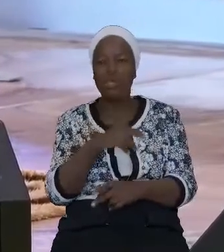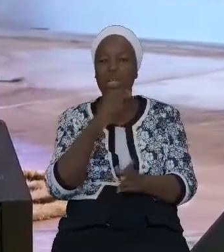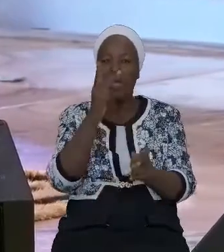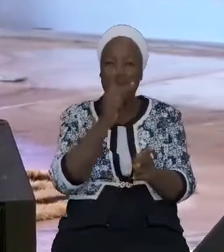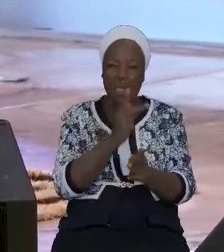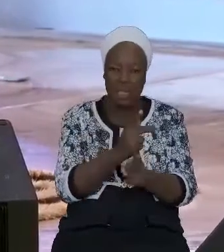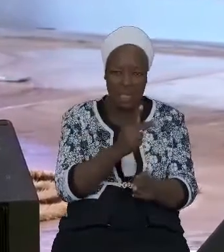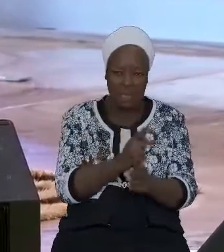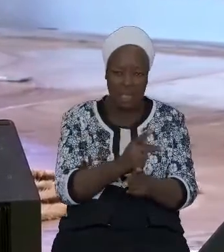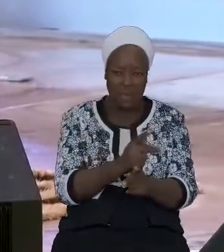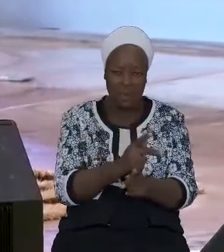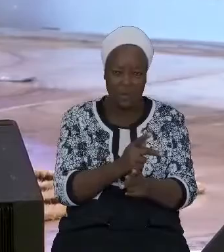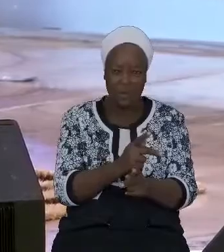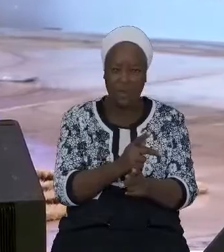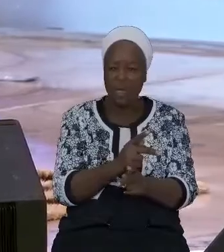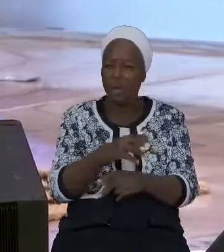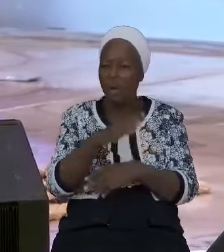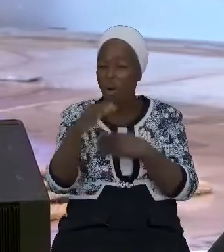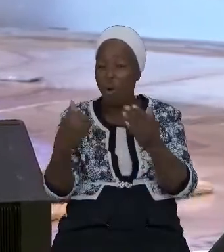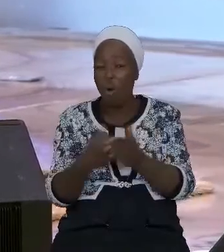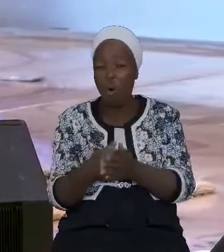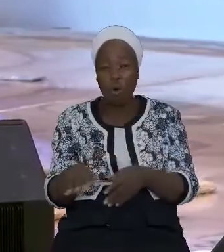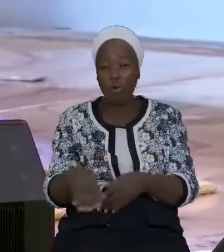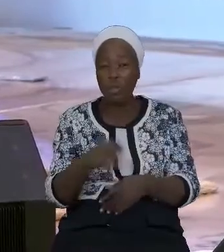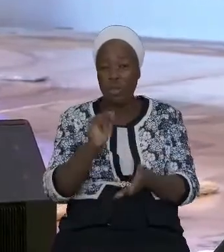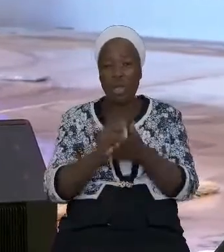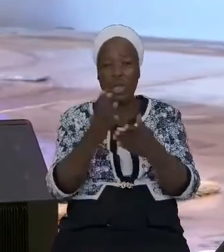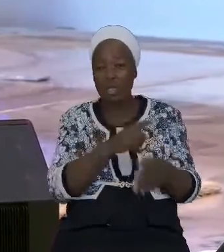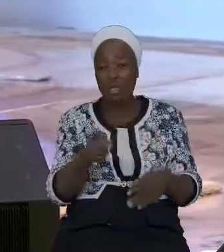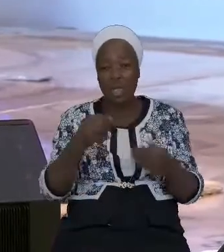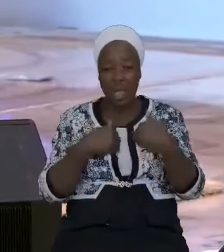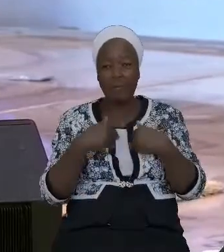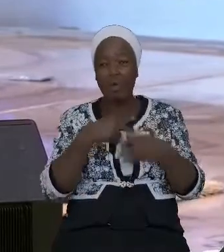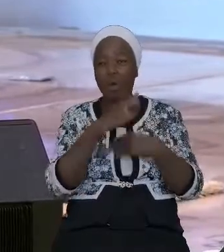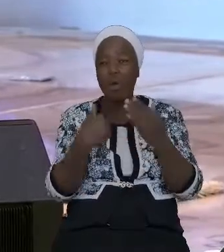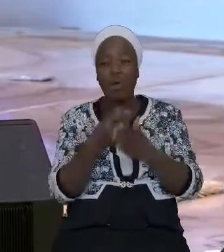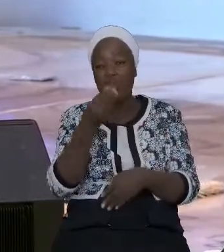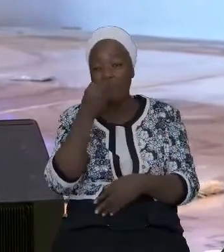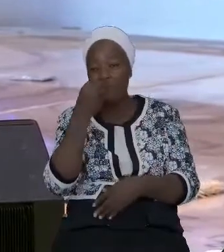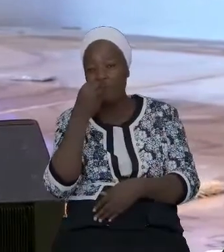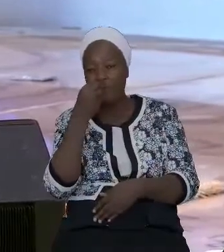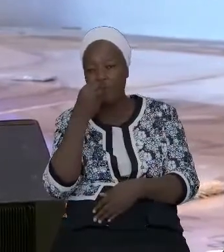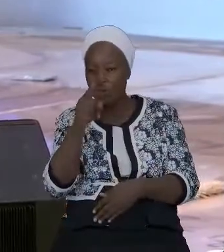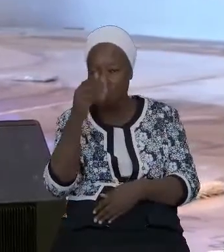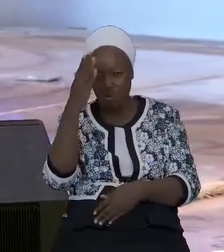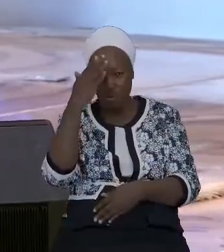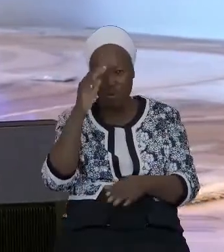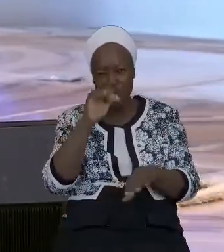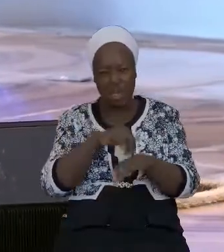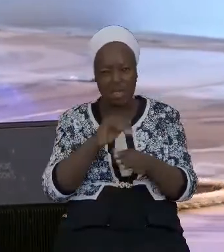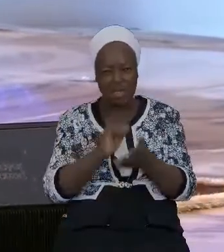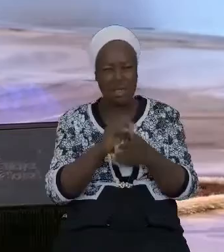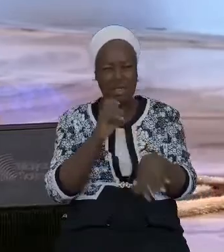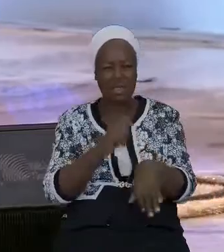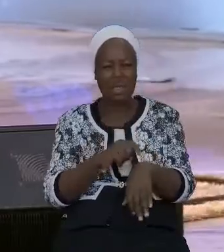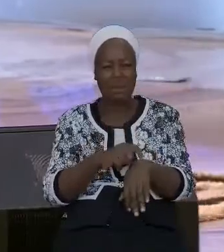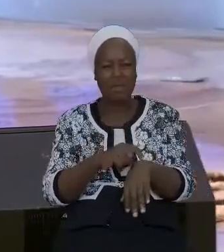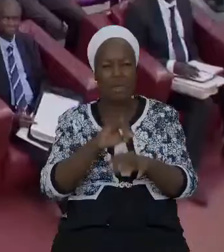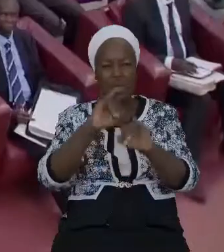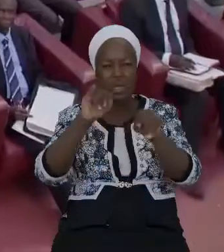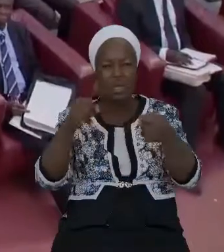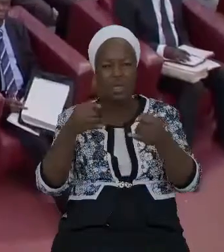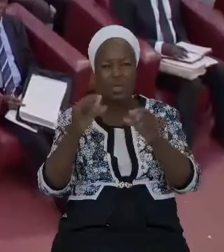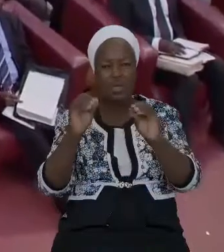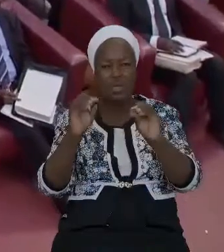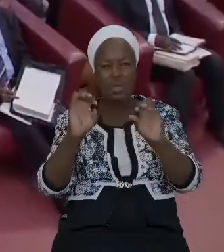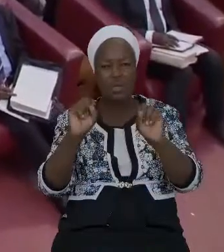preserve the corn and preserve the food. You know, at that time Joseph must have been